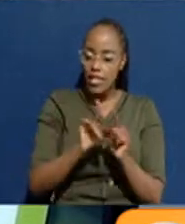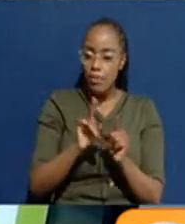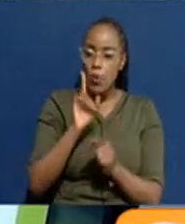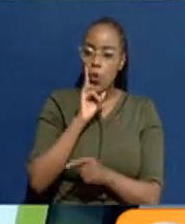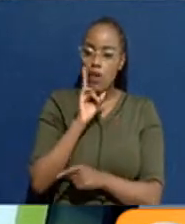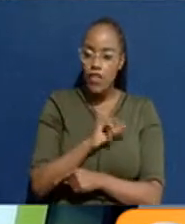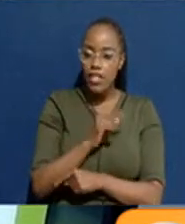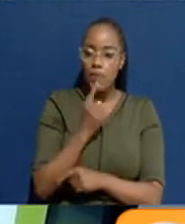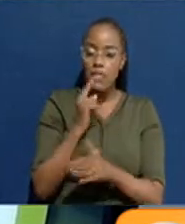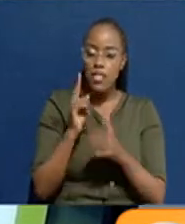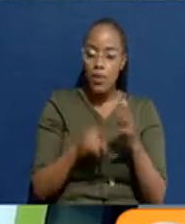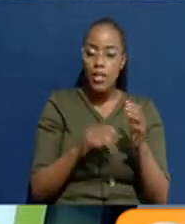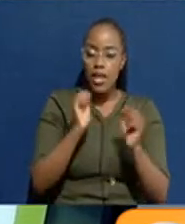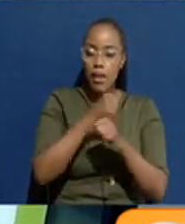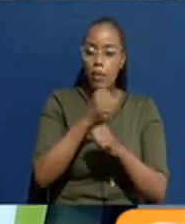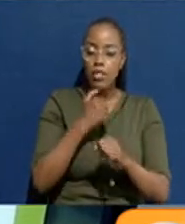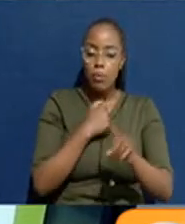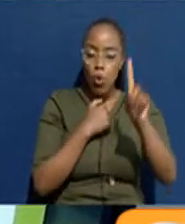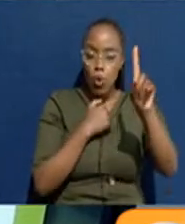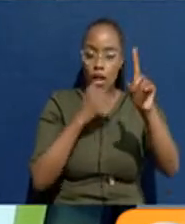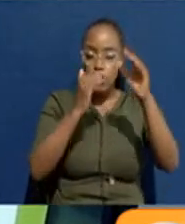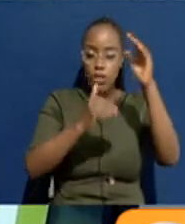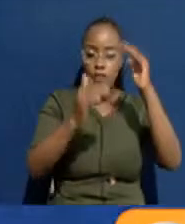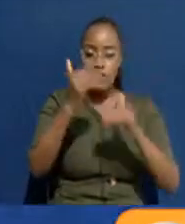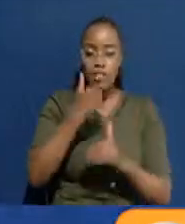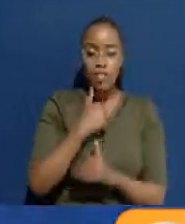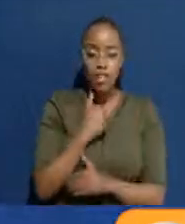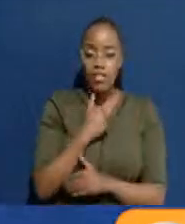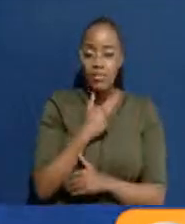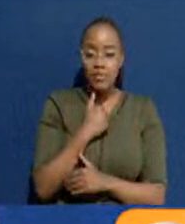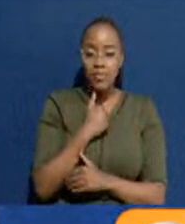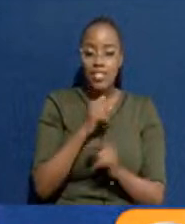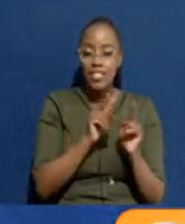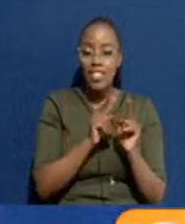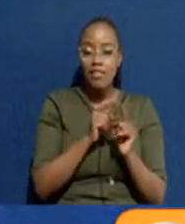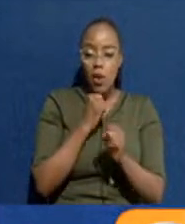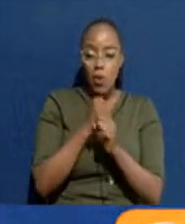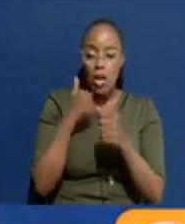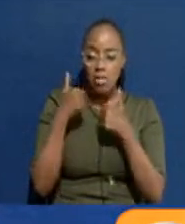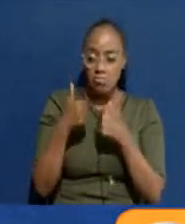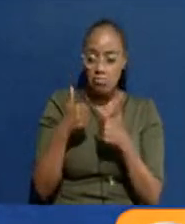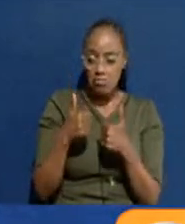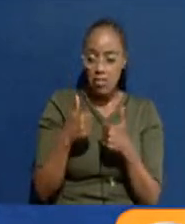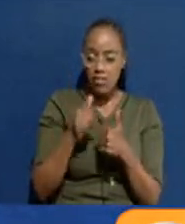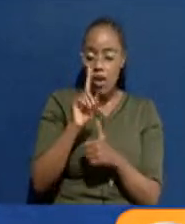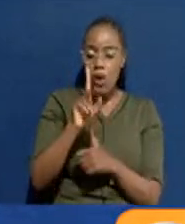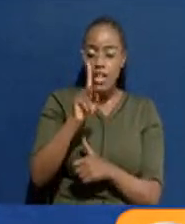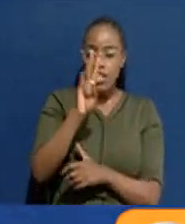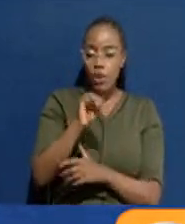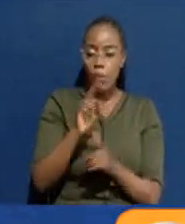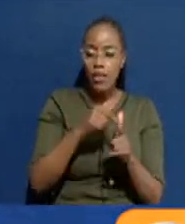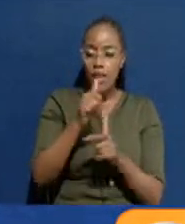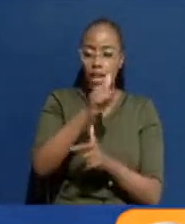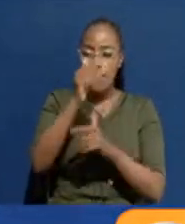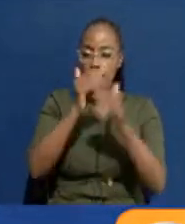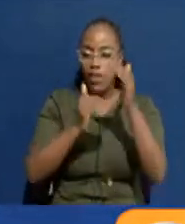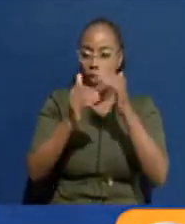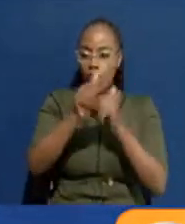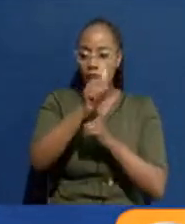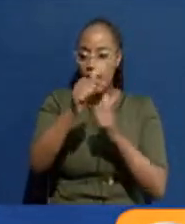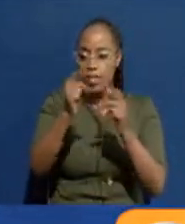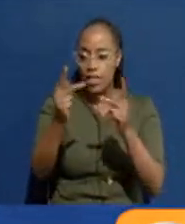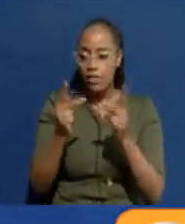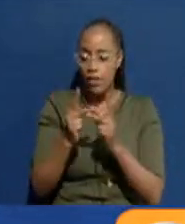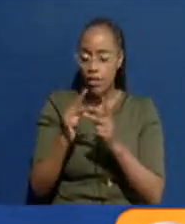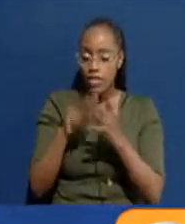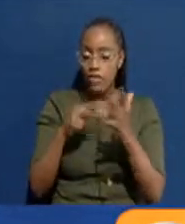yes. What you're saying is you can't have one university running very well, 1 kilometer here and another university here is failing